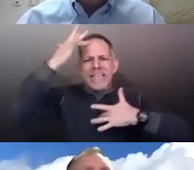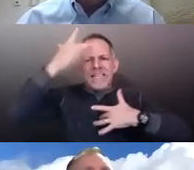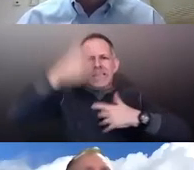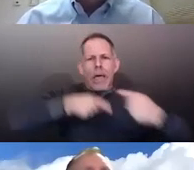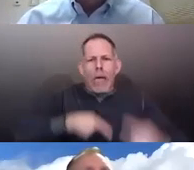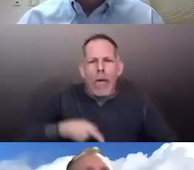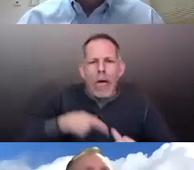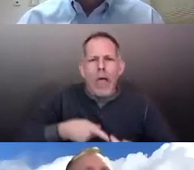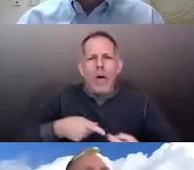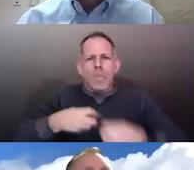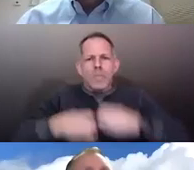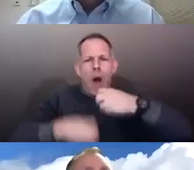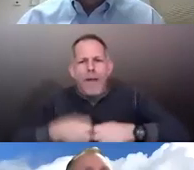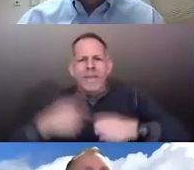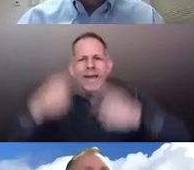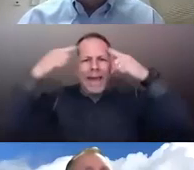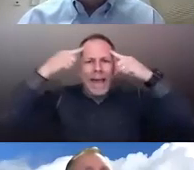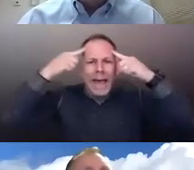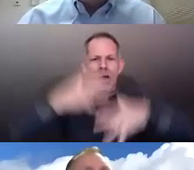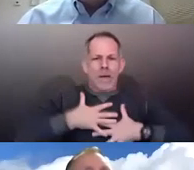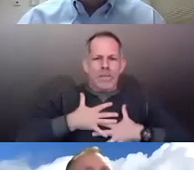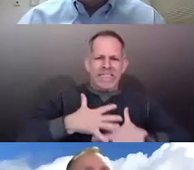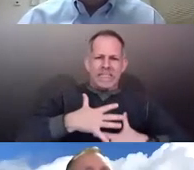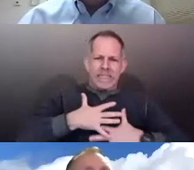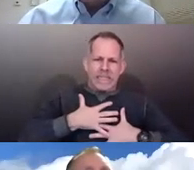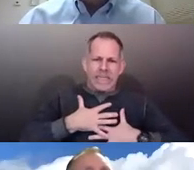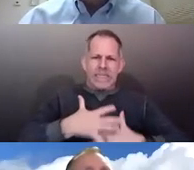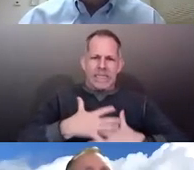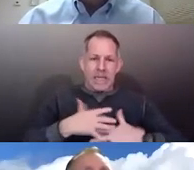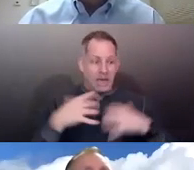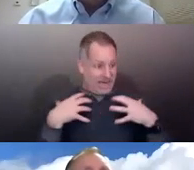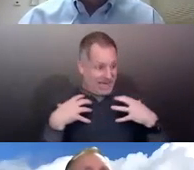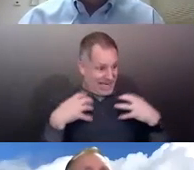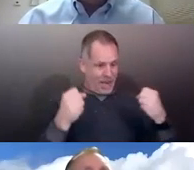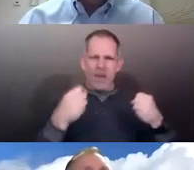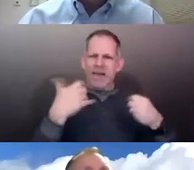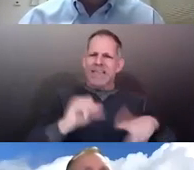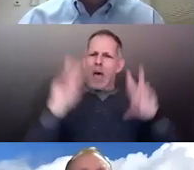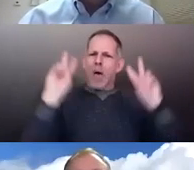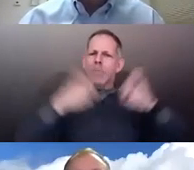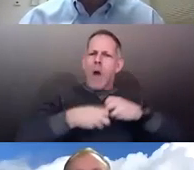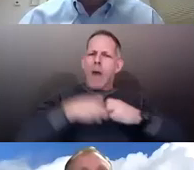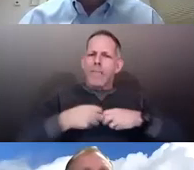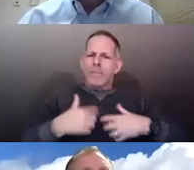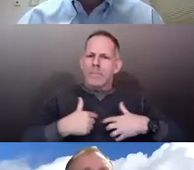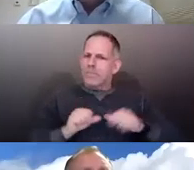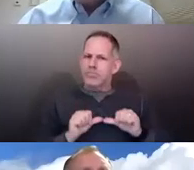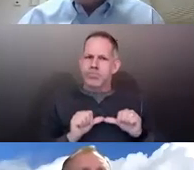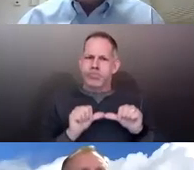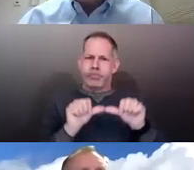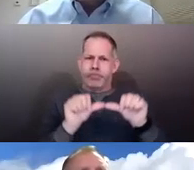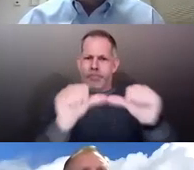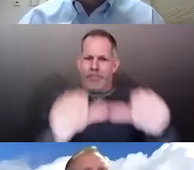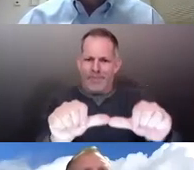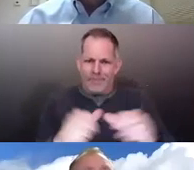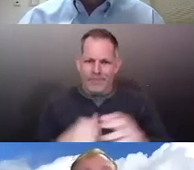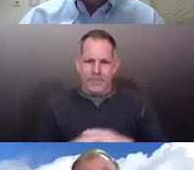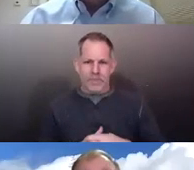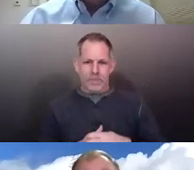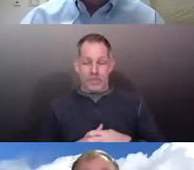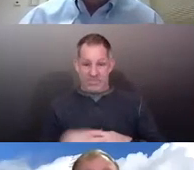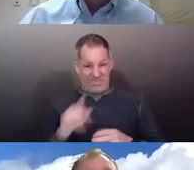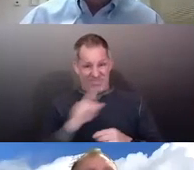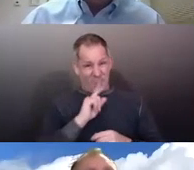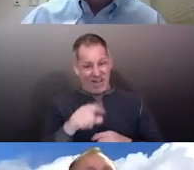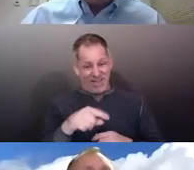breath. So even among the young among us, it's not a benign condition. Also, there's a sense